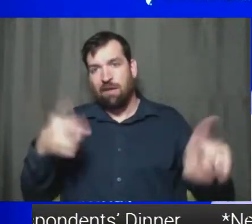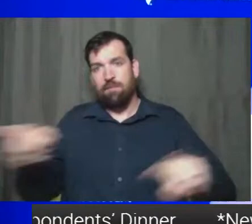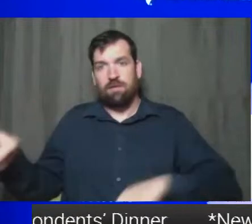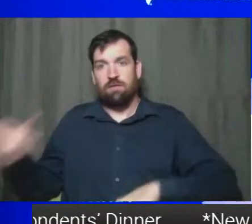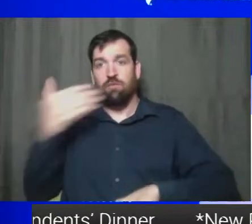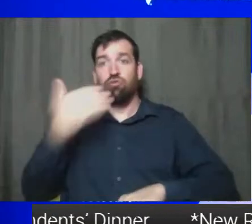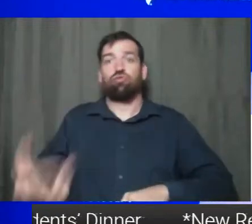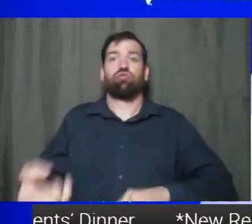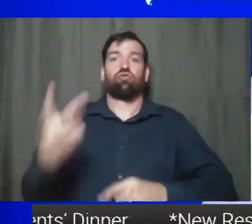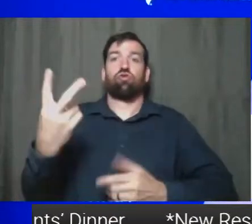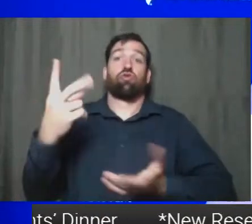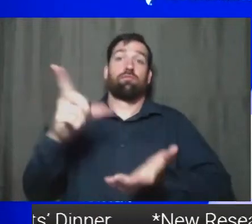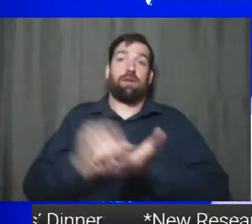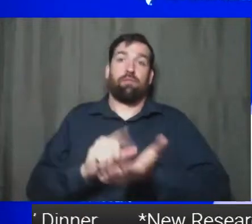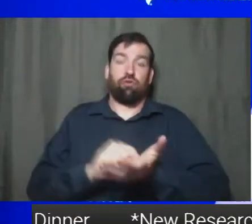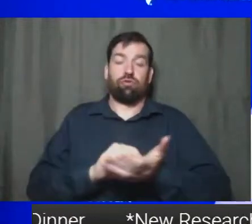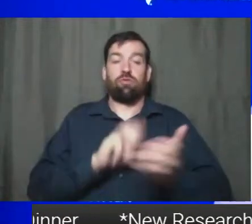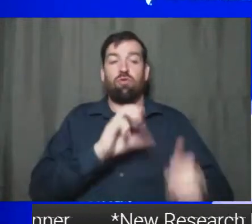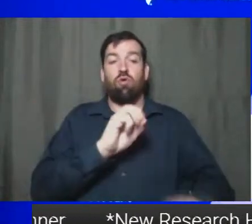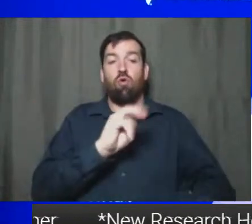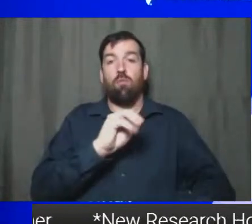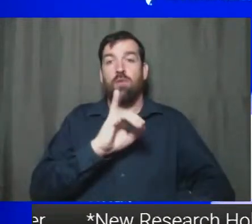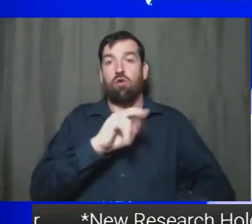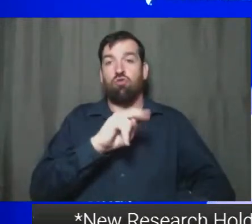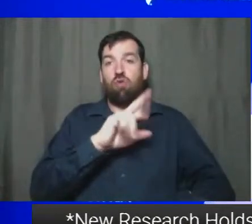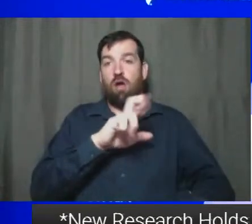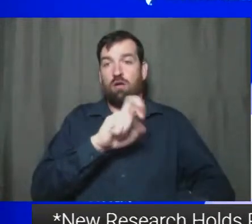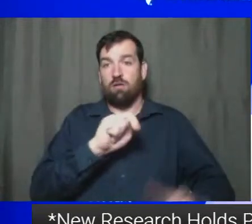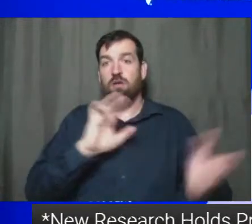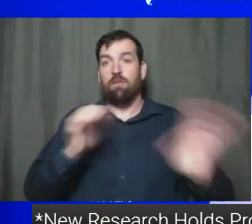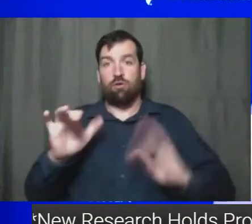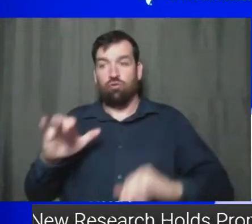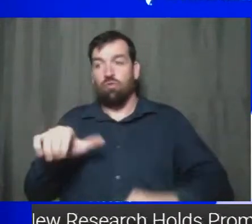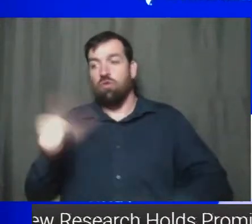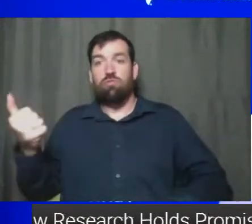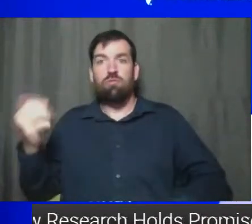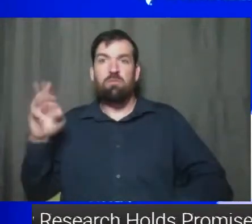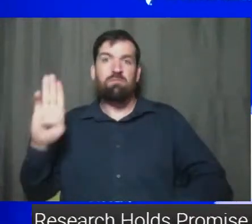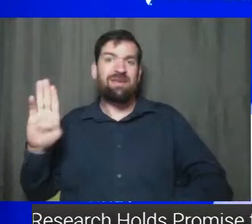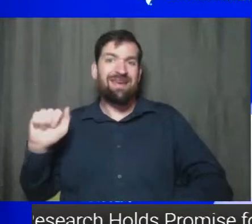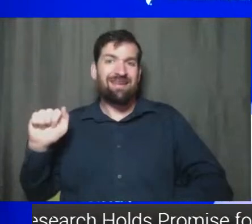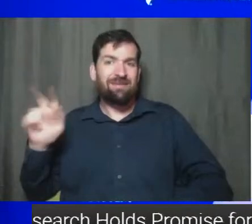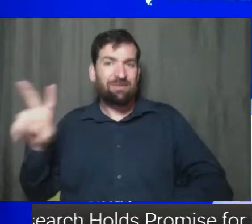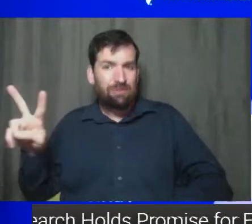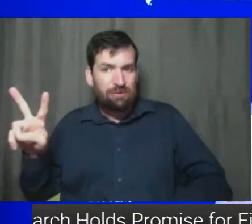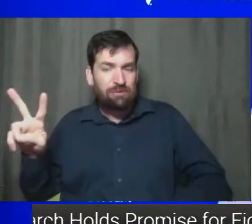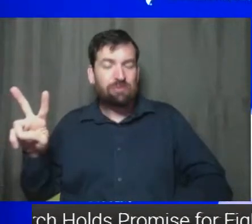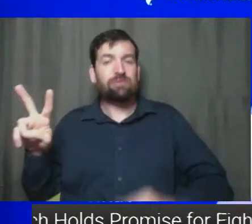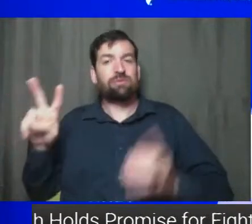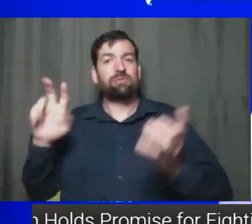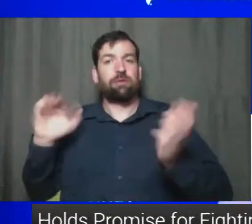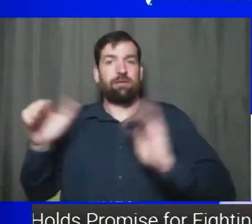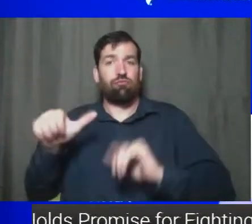at Omicron versus others and looking at BA2 versus Omicron and others, and those people that were infected just